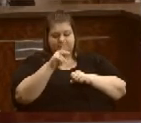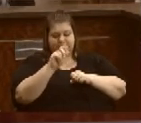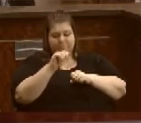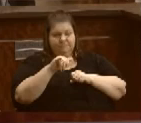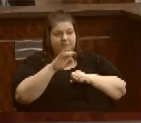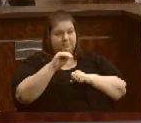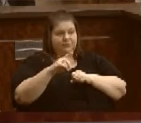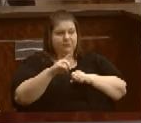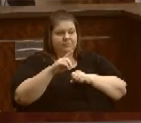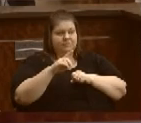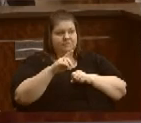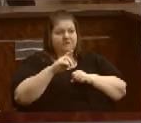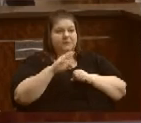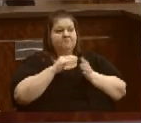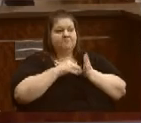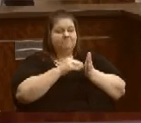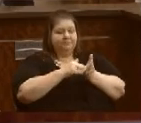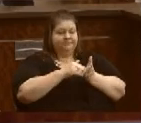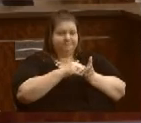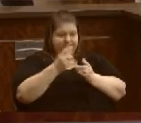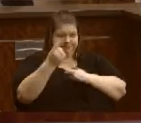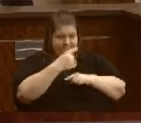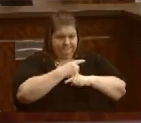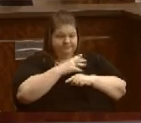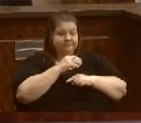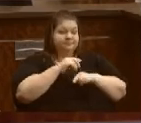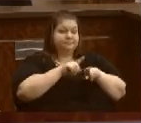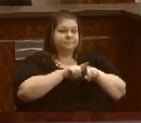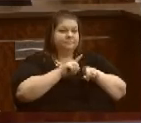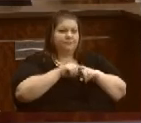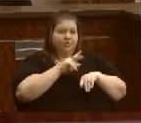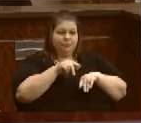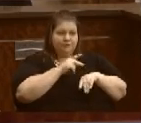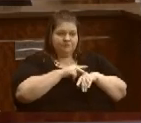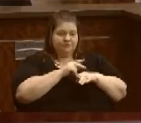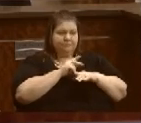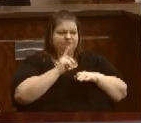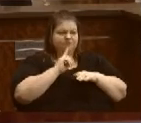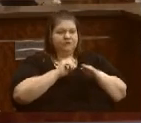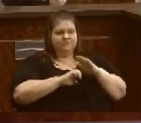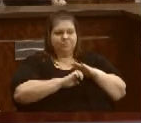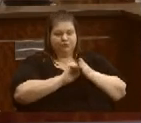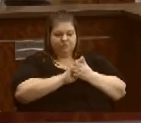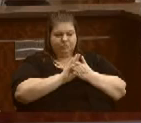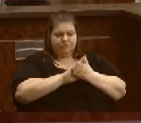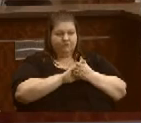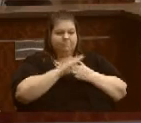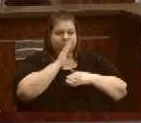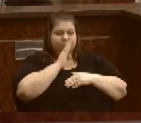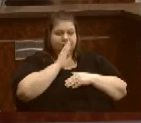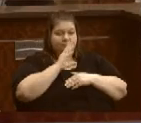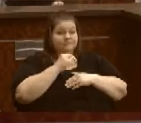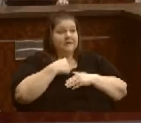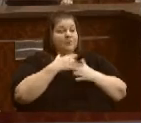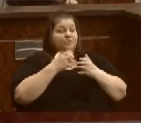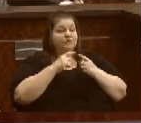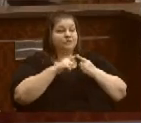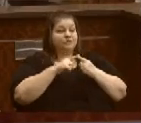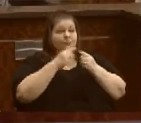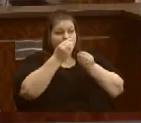also attended the principal breakfast on October the 20th that was here at City Hall. And I'd like to wish everyone a happy